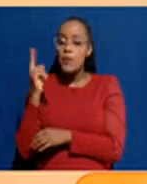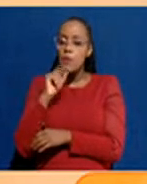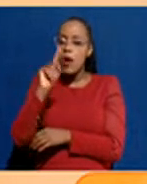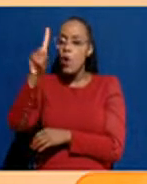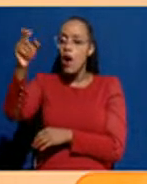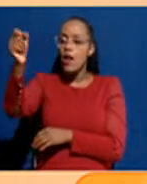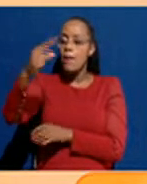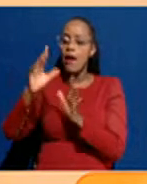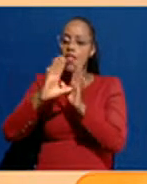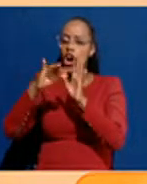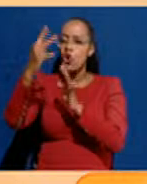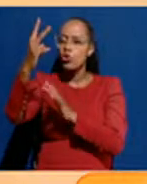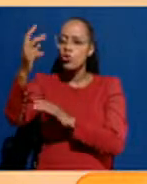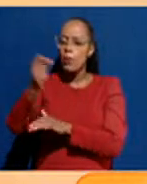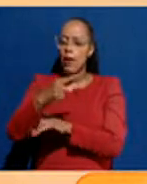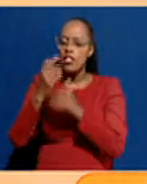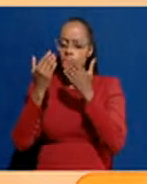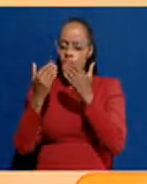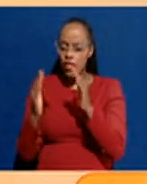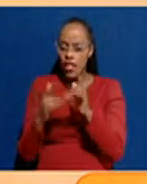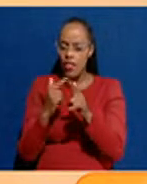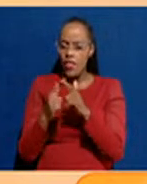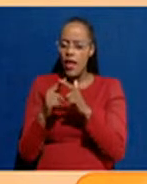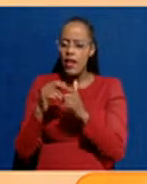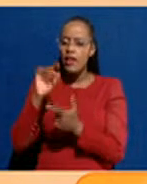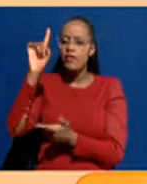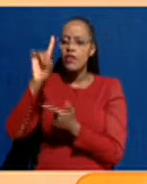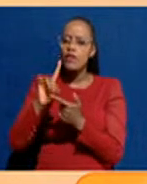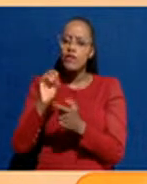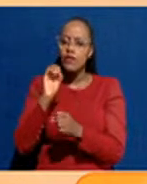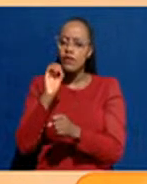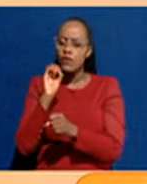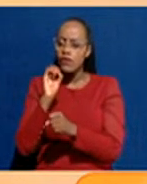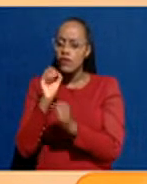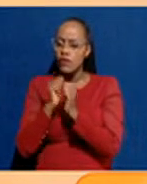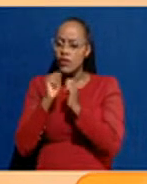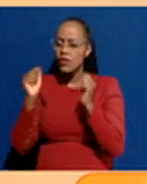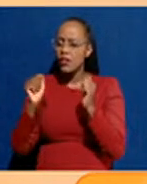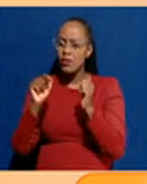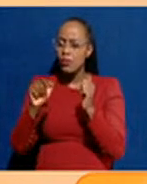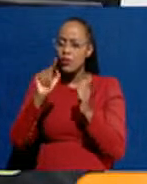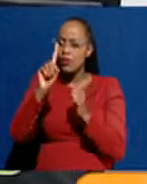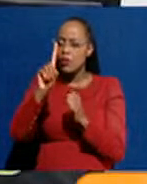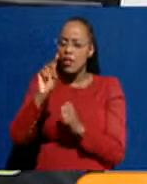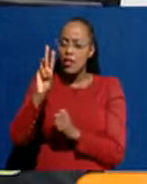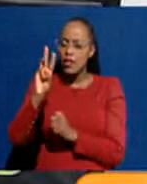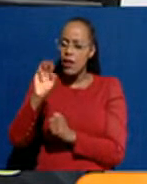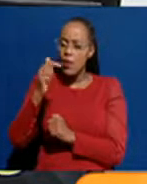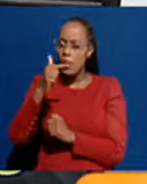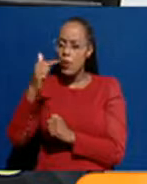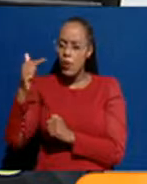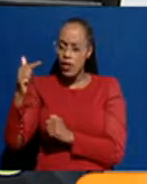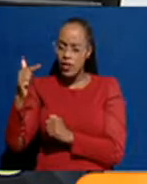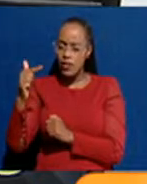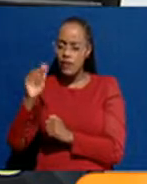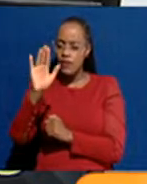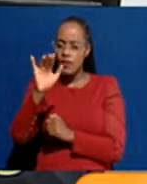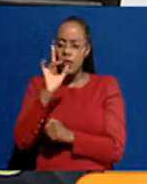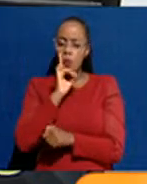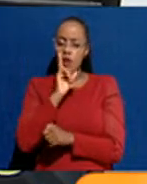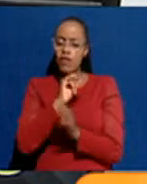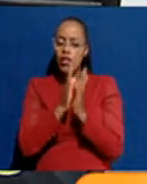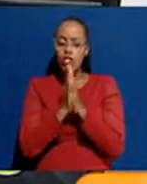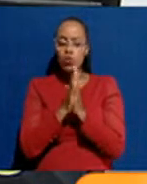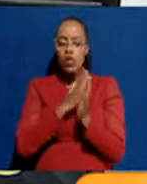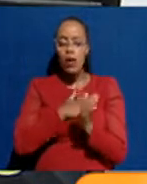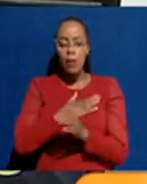later, or 2 months later, it has dropped to 15.91. What has changed? Possibly I didn't complete my story, and